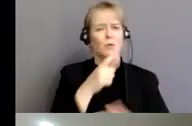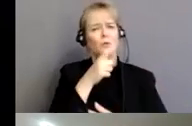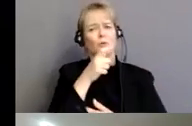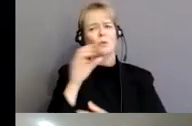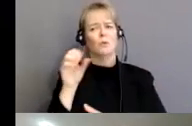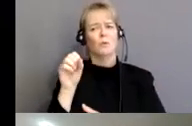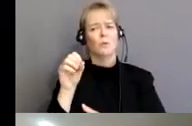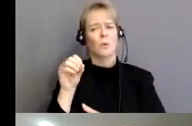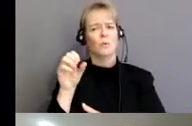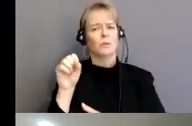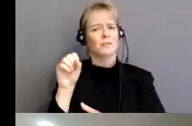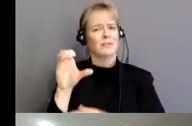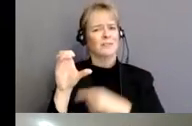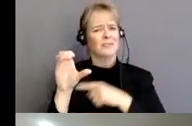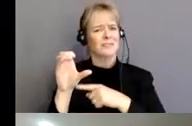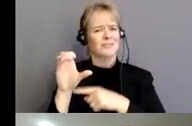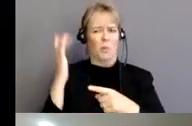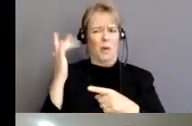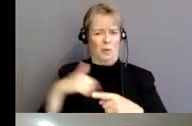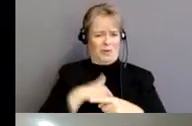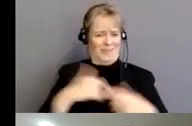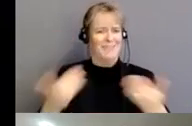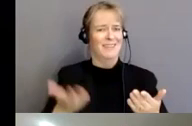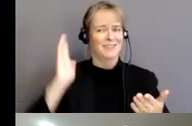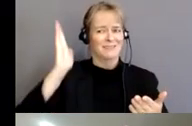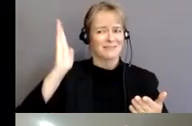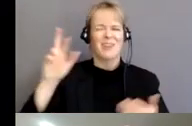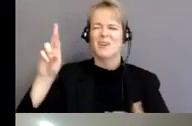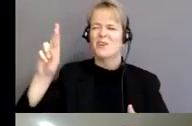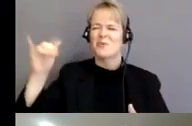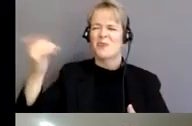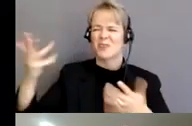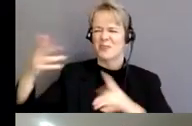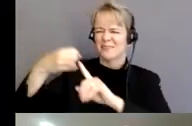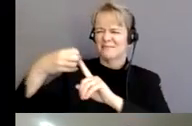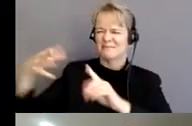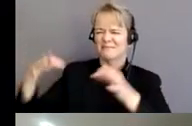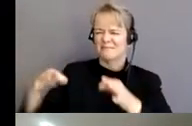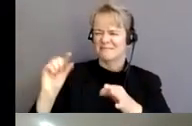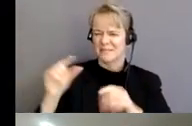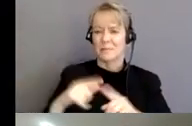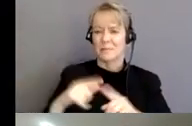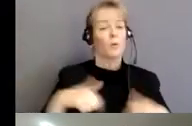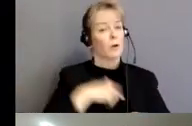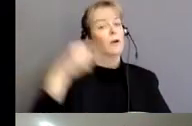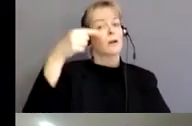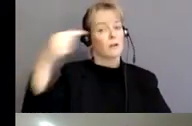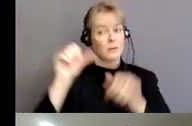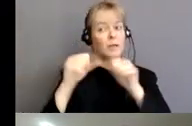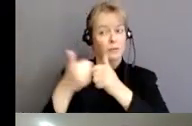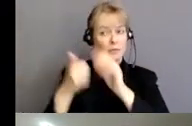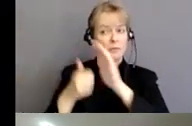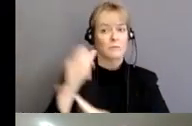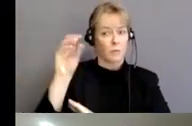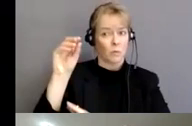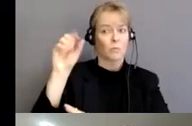why are we here talking to you? Raj shared a little bit, but really we are a government agency. We're responsible